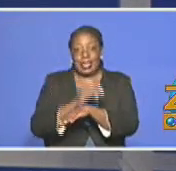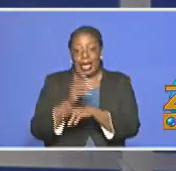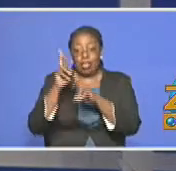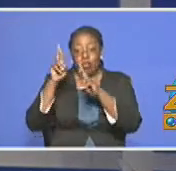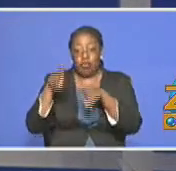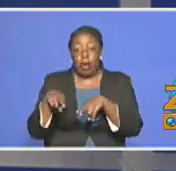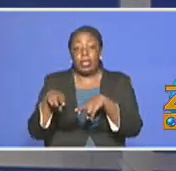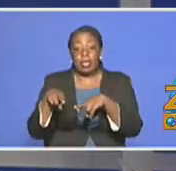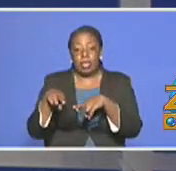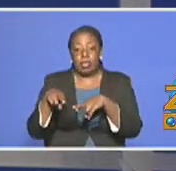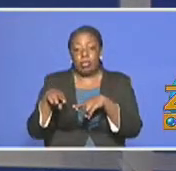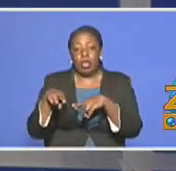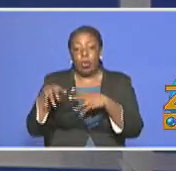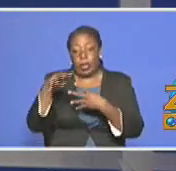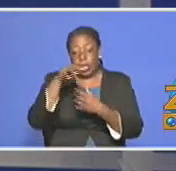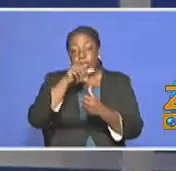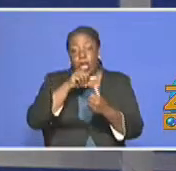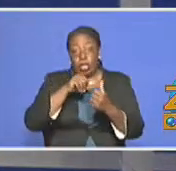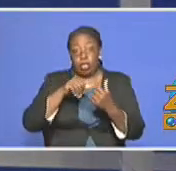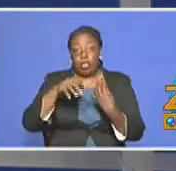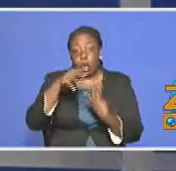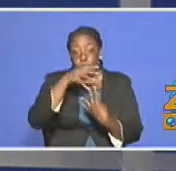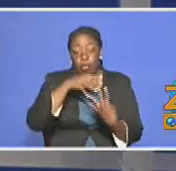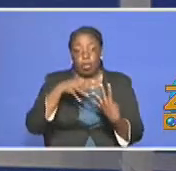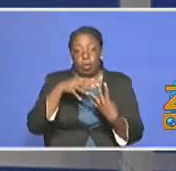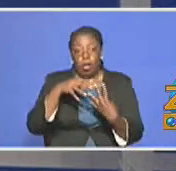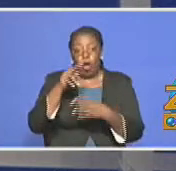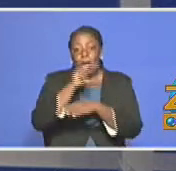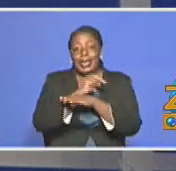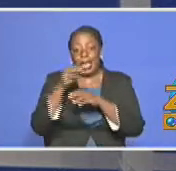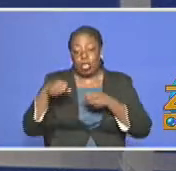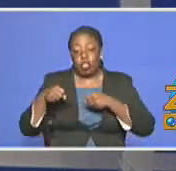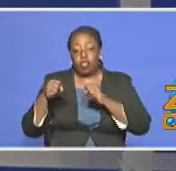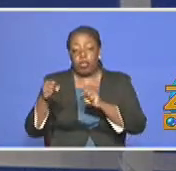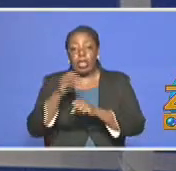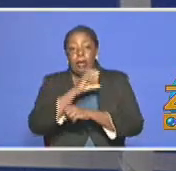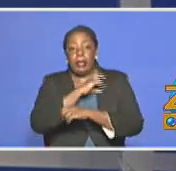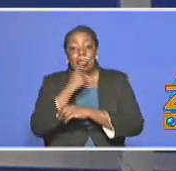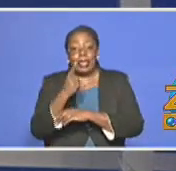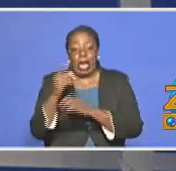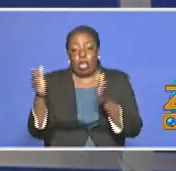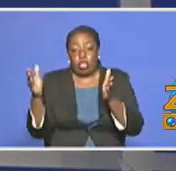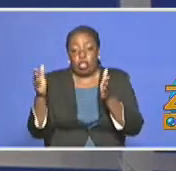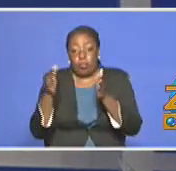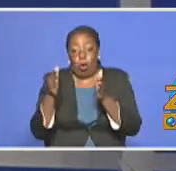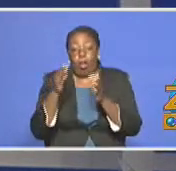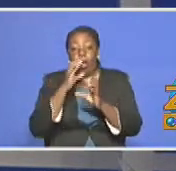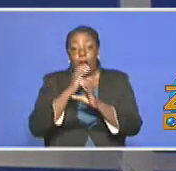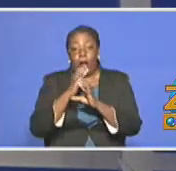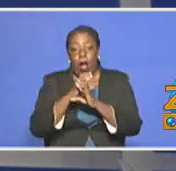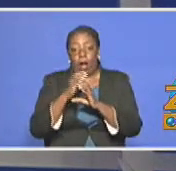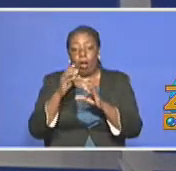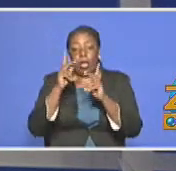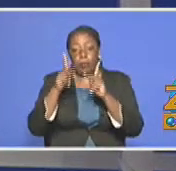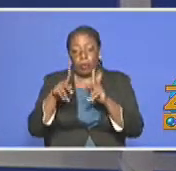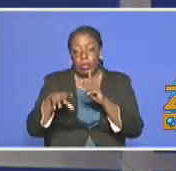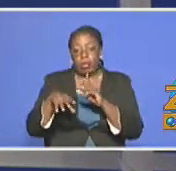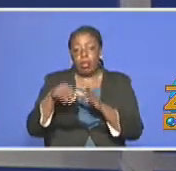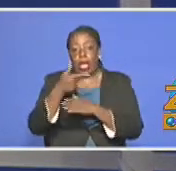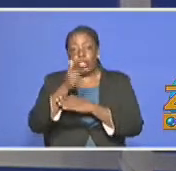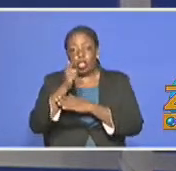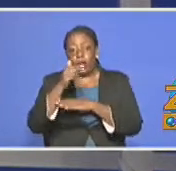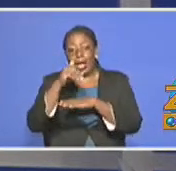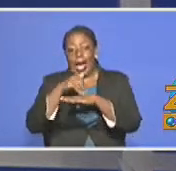residents were at a social gathering on Dean's Lane off Nassau Street when police say a small vehicle drove up and an occupant discharged